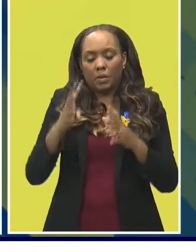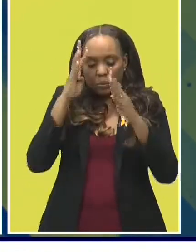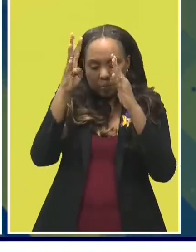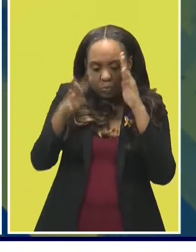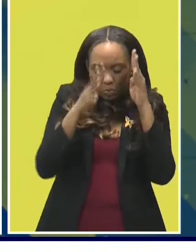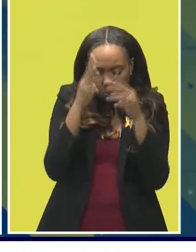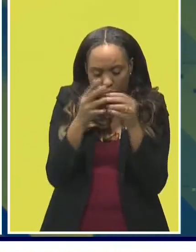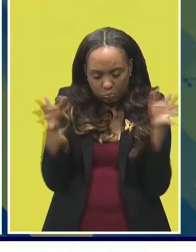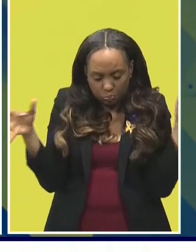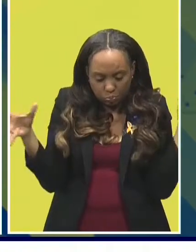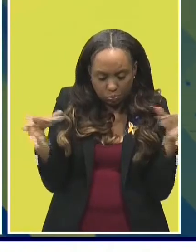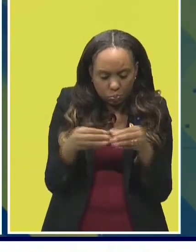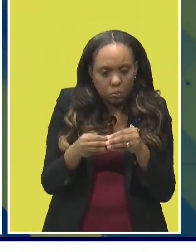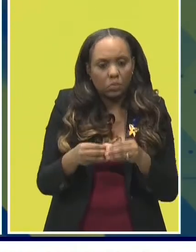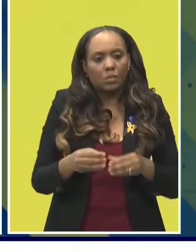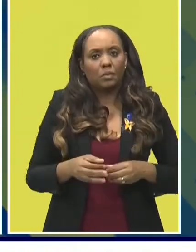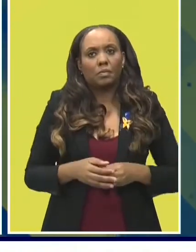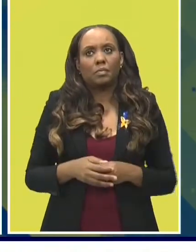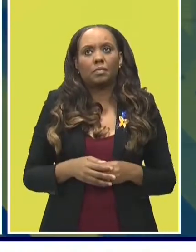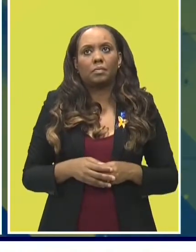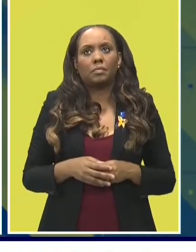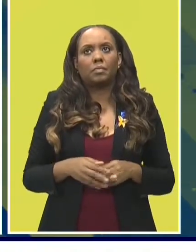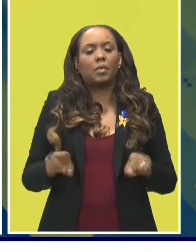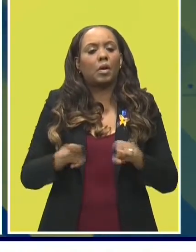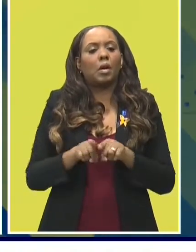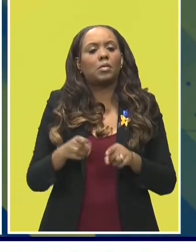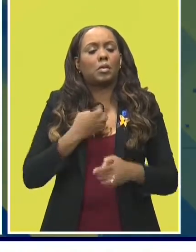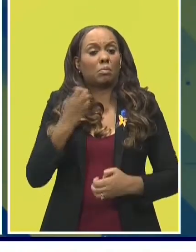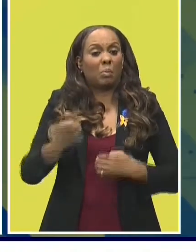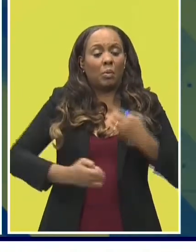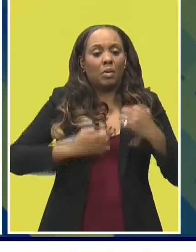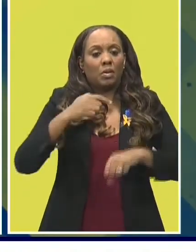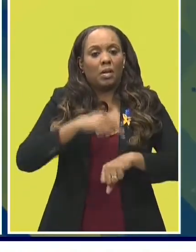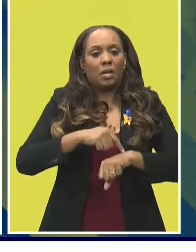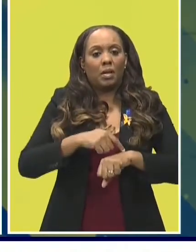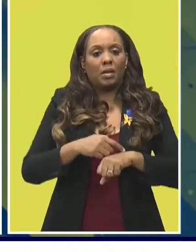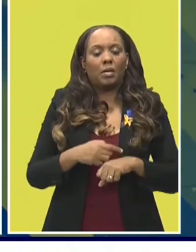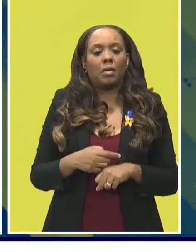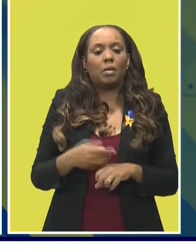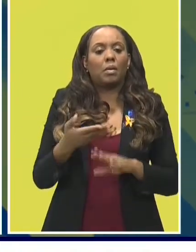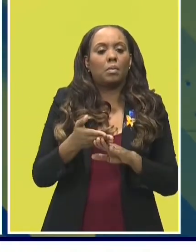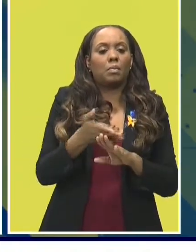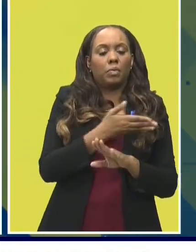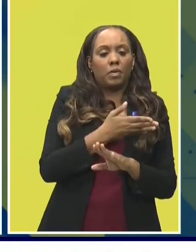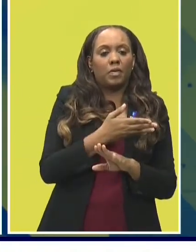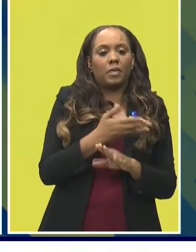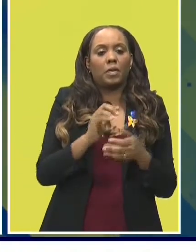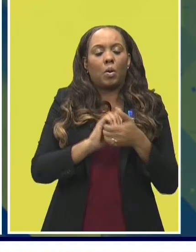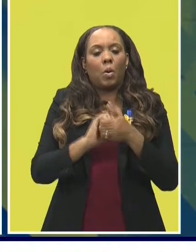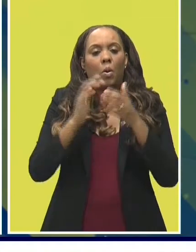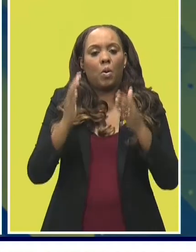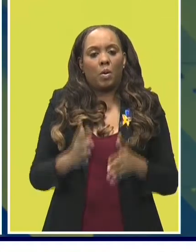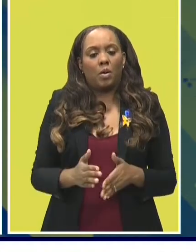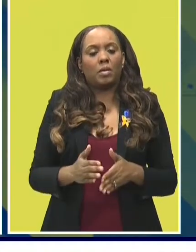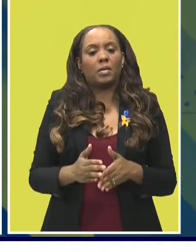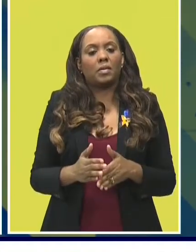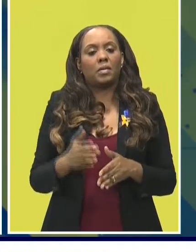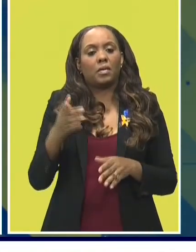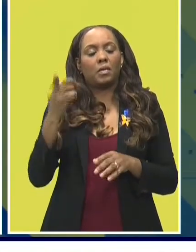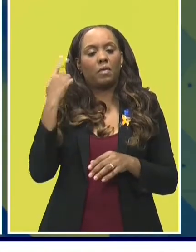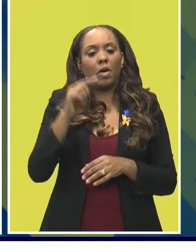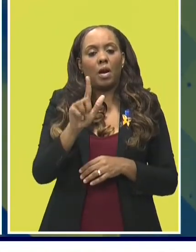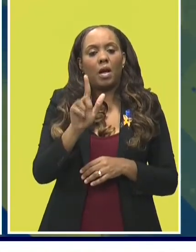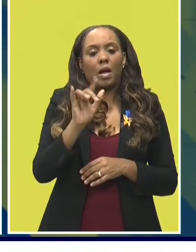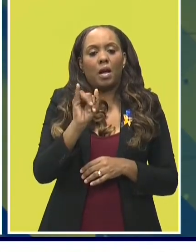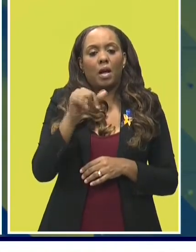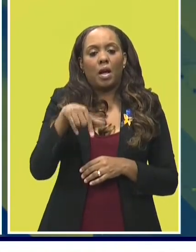all kinds of things. There was also an emotional moment when one of the previous owners of the liquidation center property on Bay Street